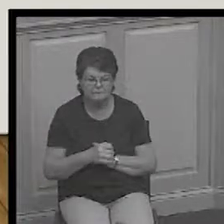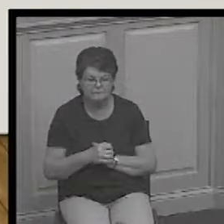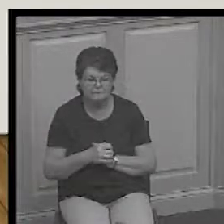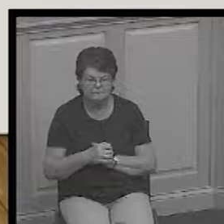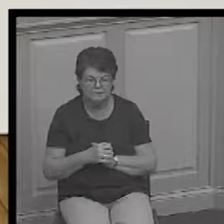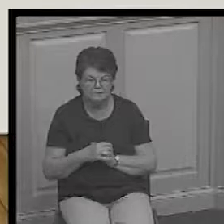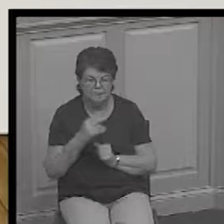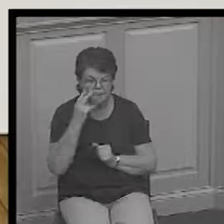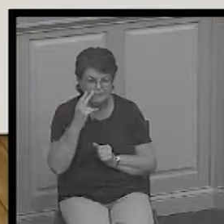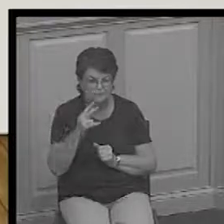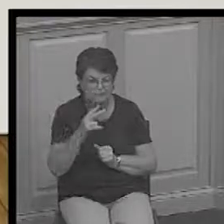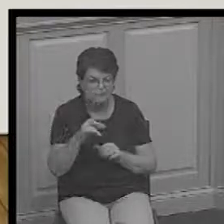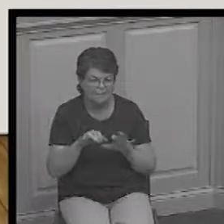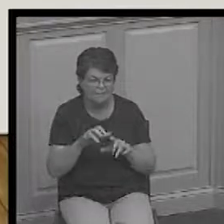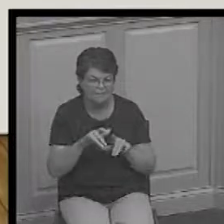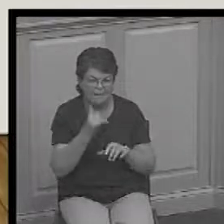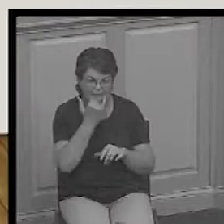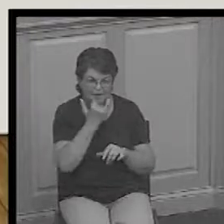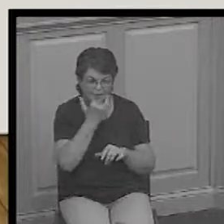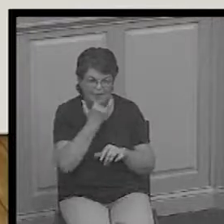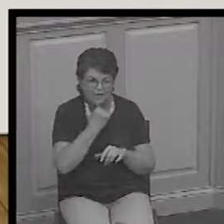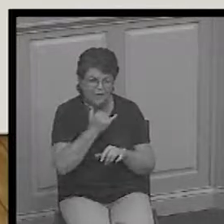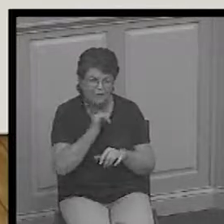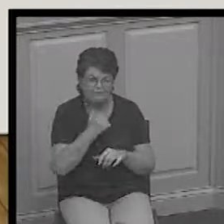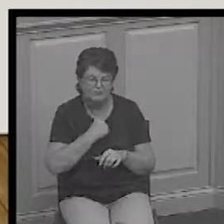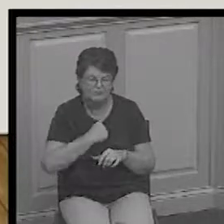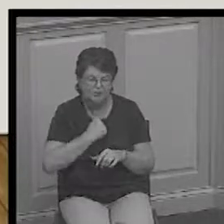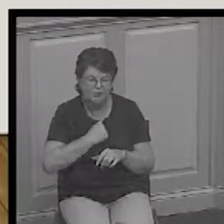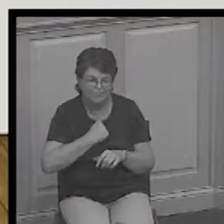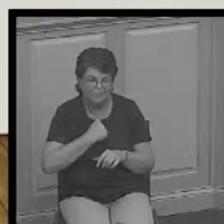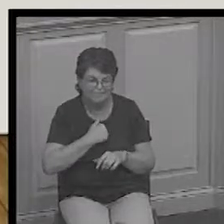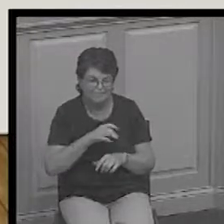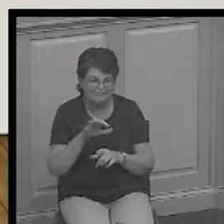I see a typo, and I apologize for that.